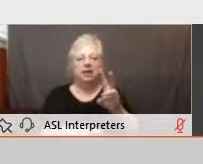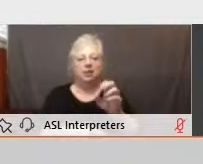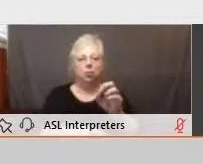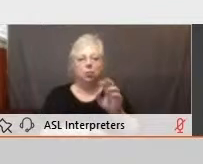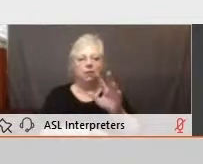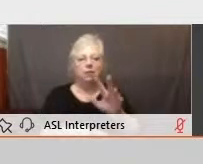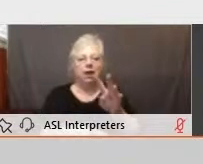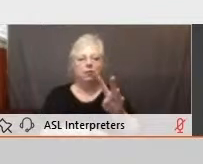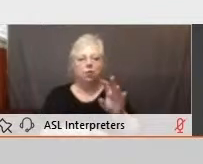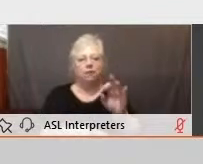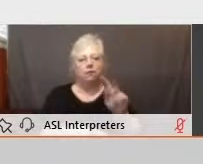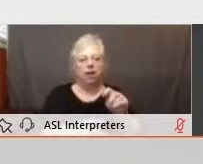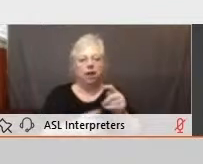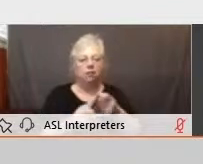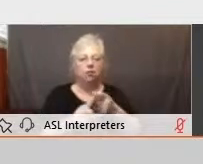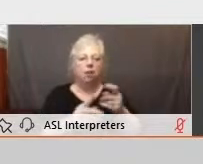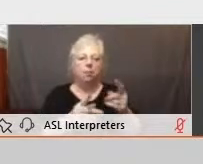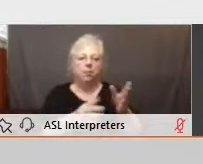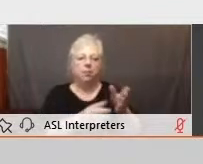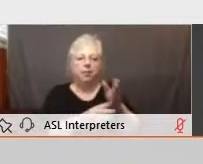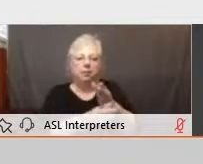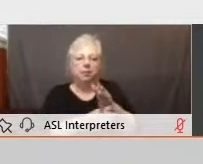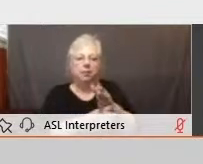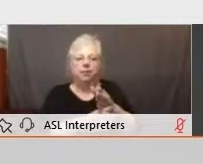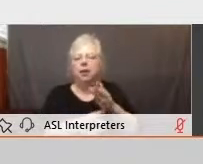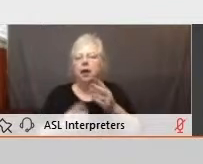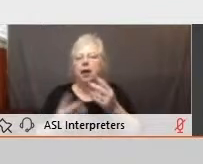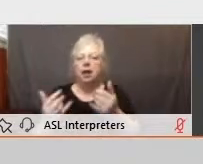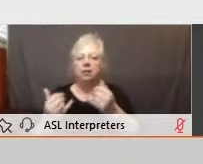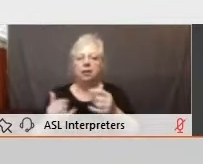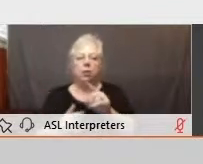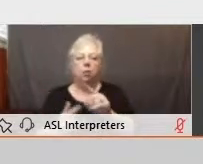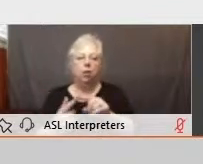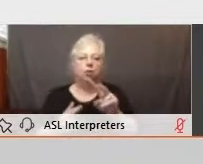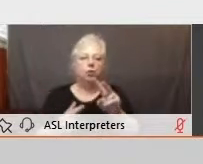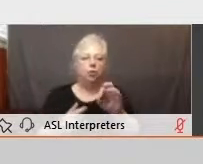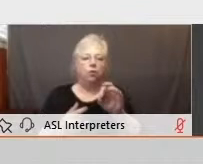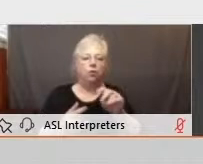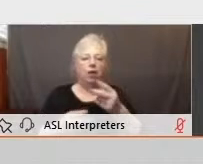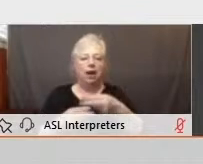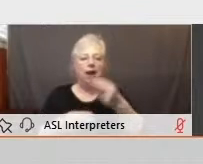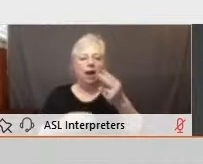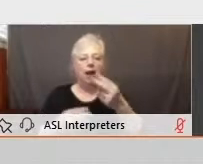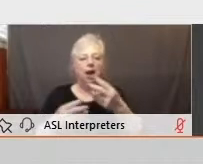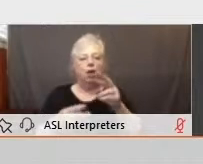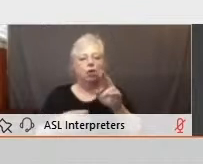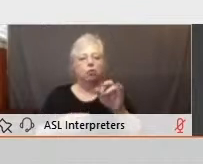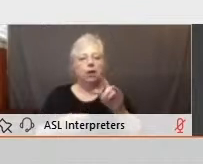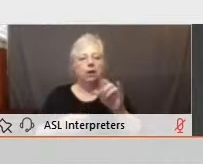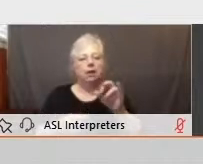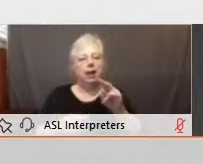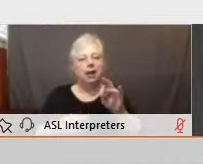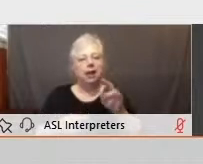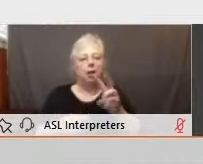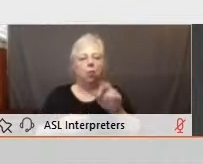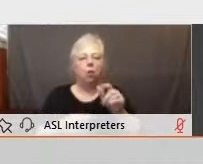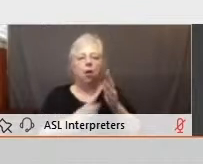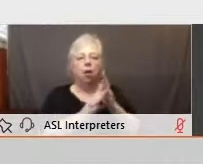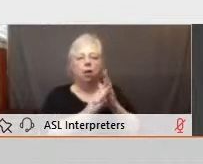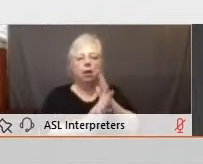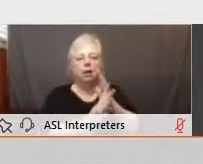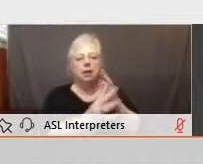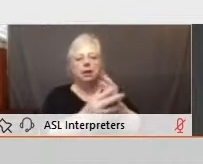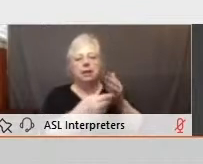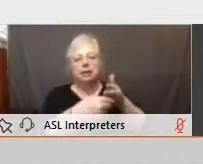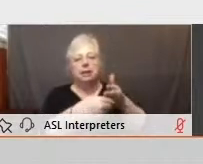property line at its closest point. An existing 1 to 2 foot high retaining wall separates this portion of the subject